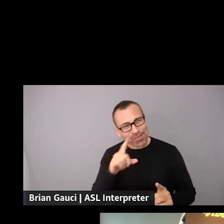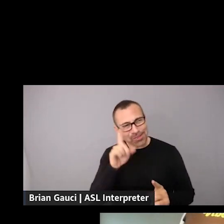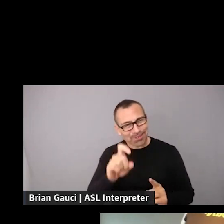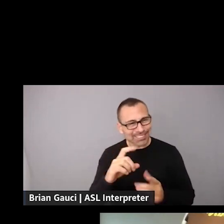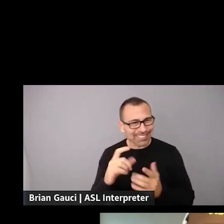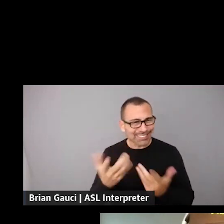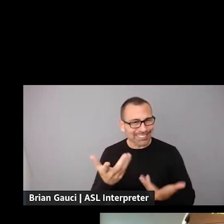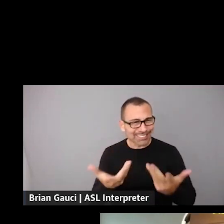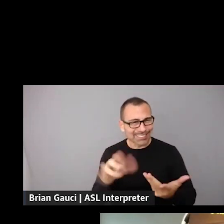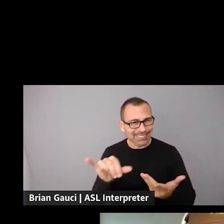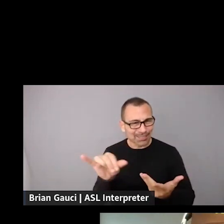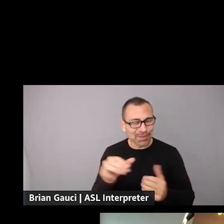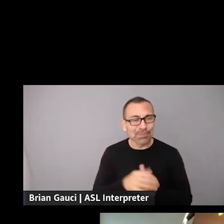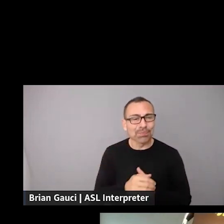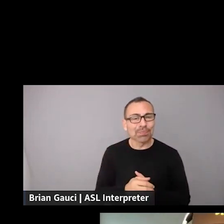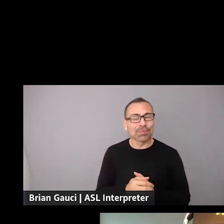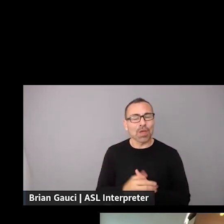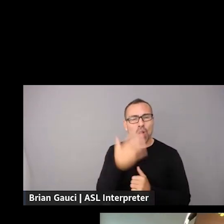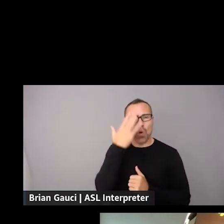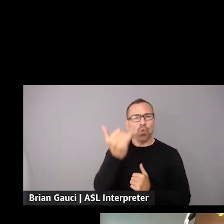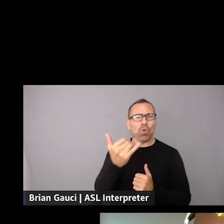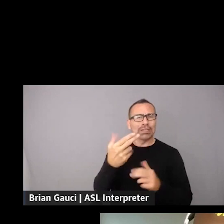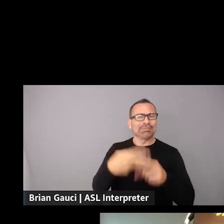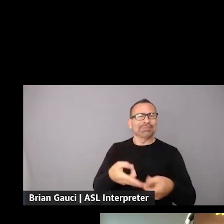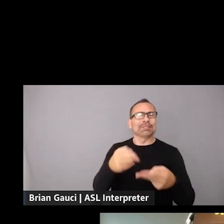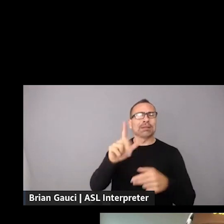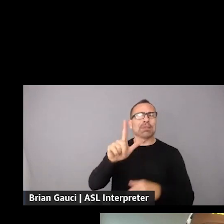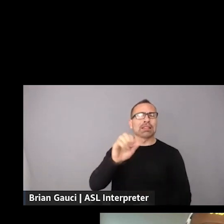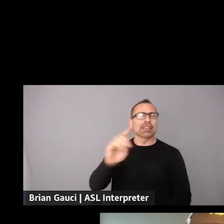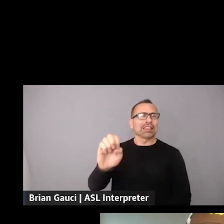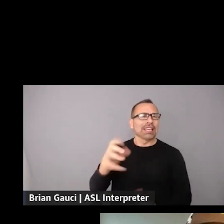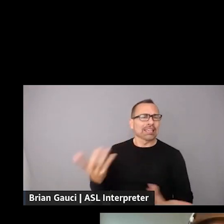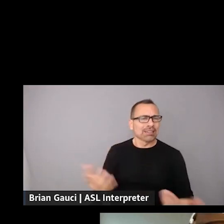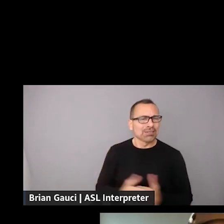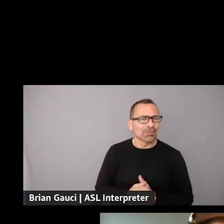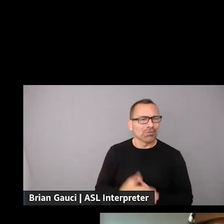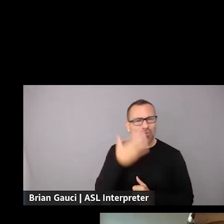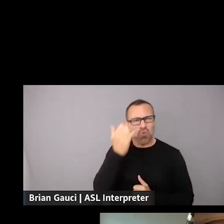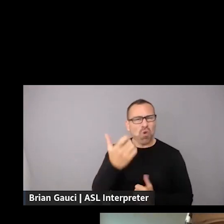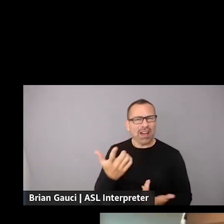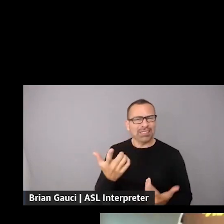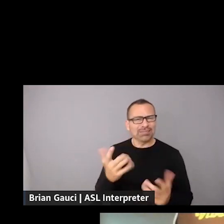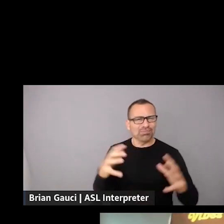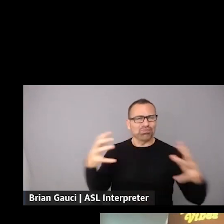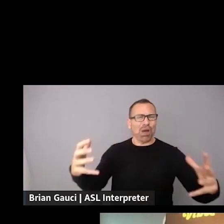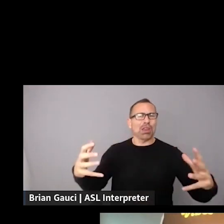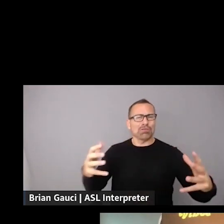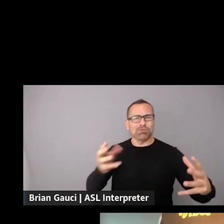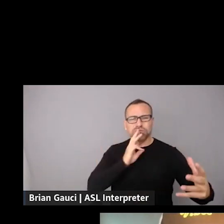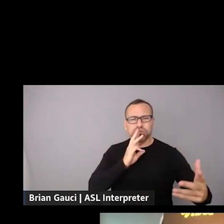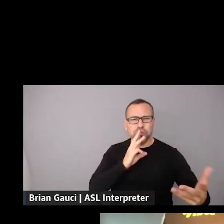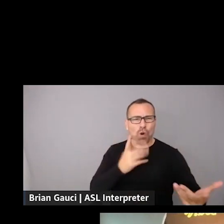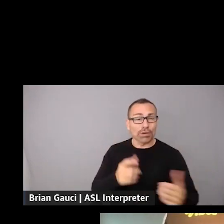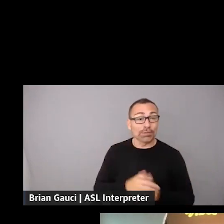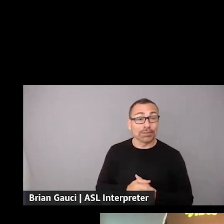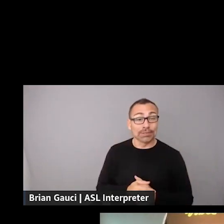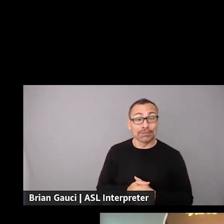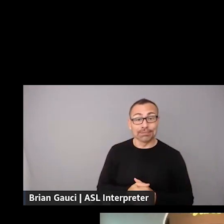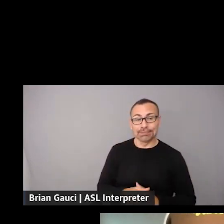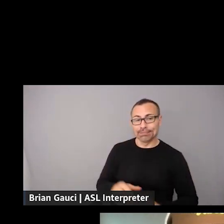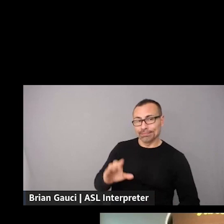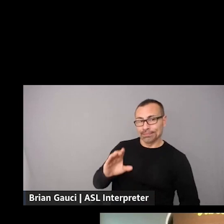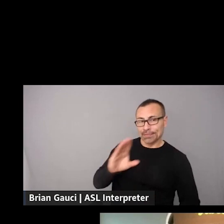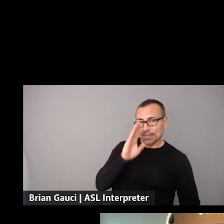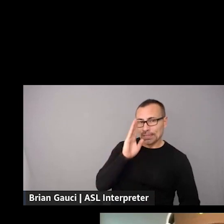from the audience about why the name lake after all, right? Like, why a body of water? Jeff, did you know a